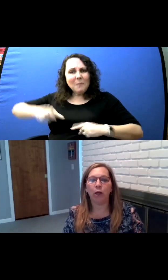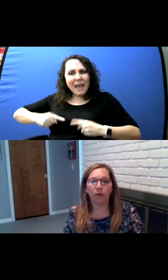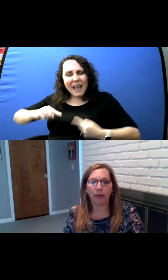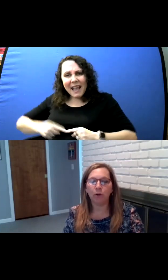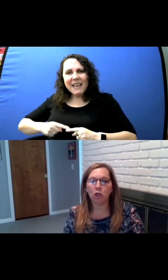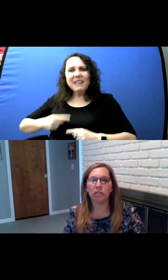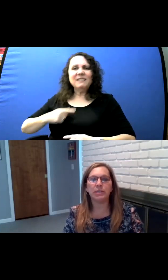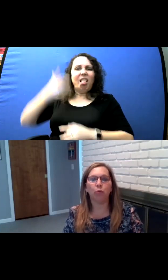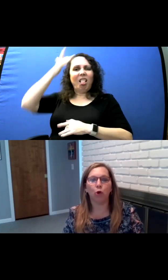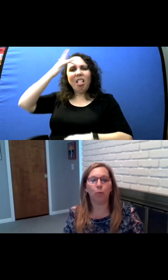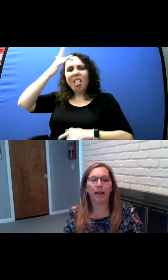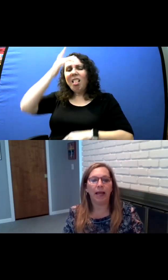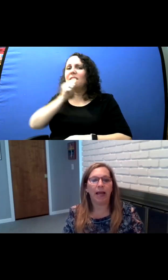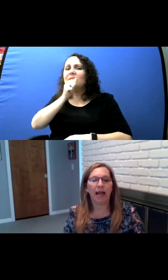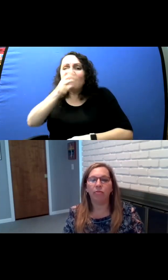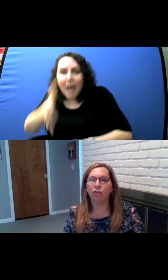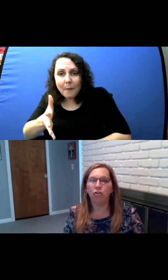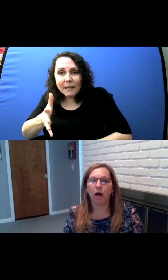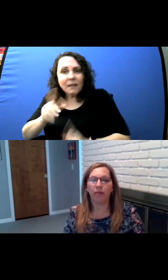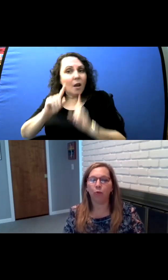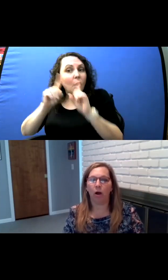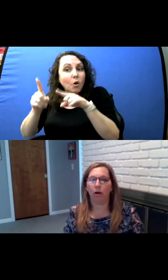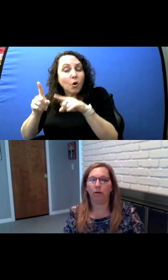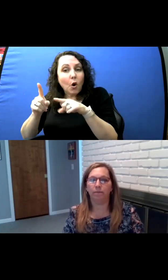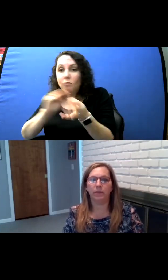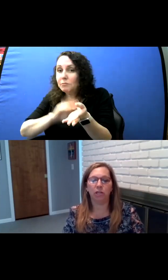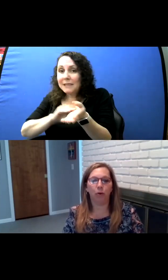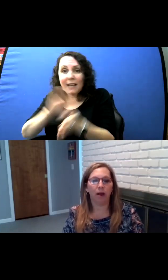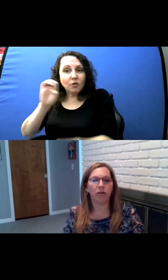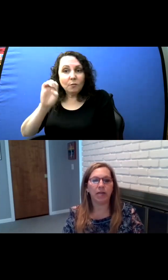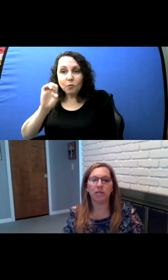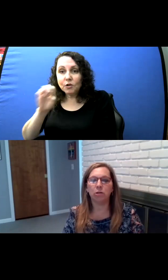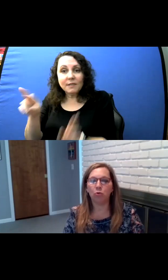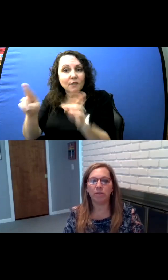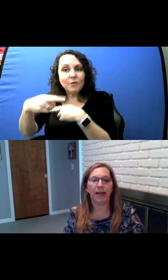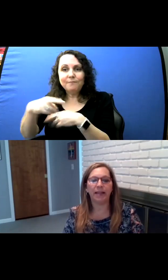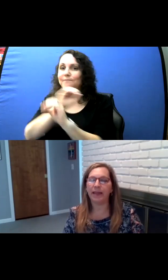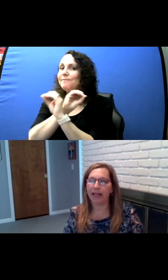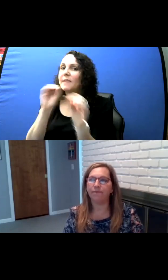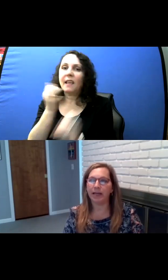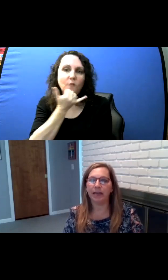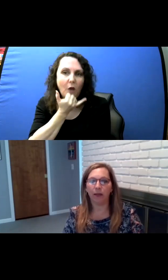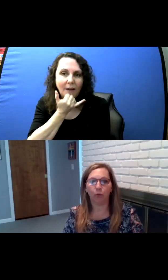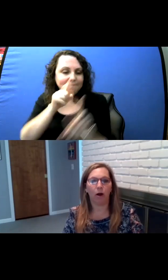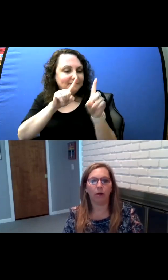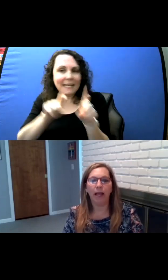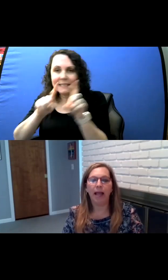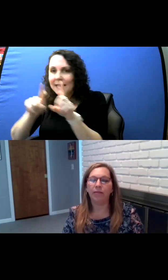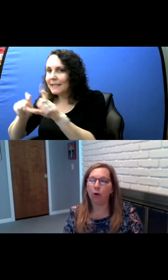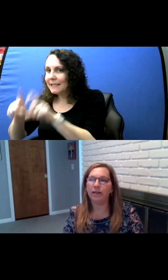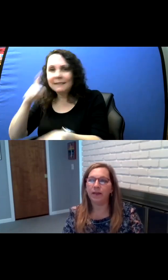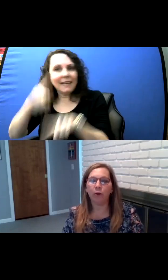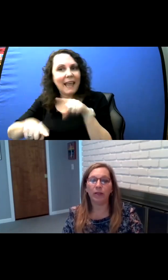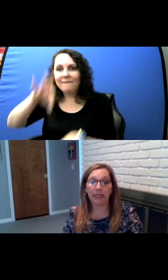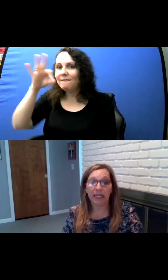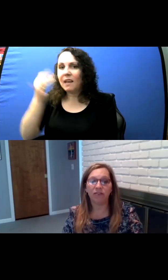and they go to the emergency room and there's nothing wrong. They do every test known to man and they can't find anything wrong. And